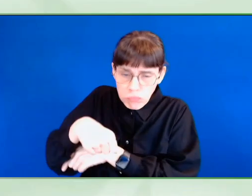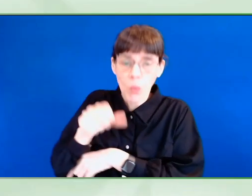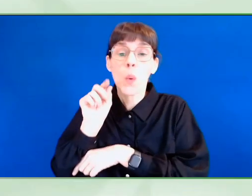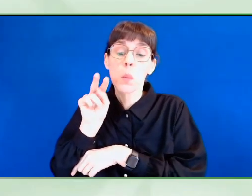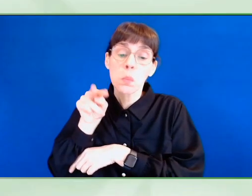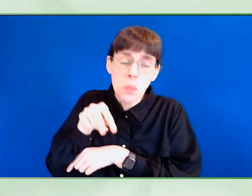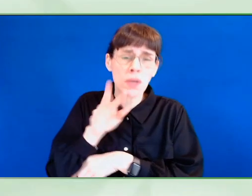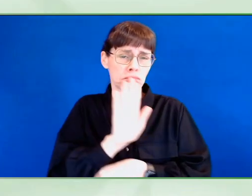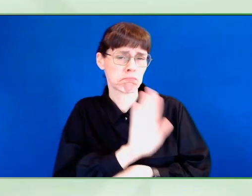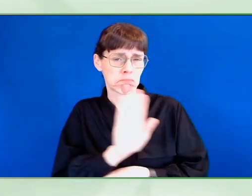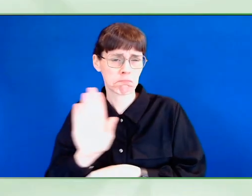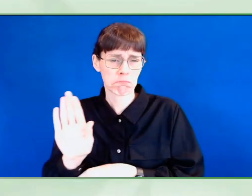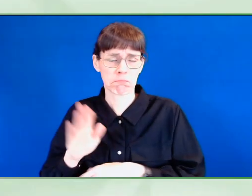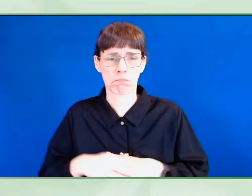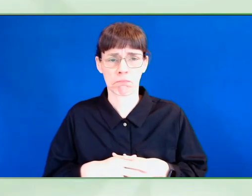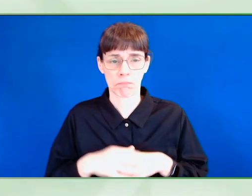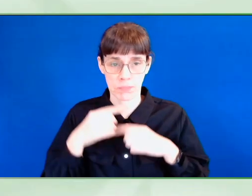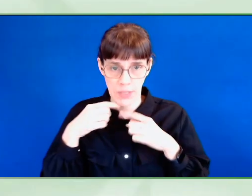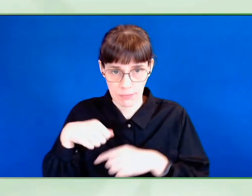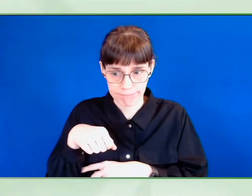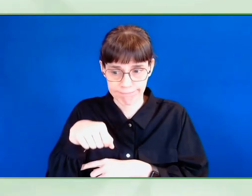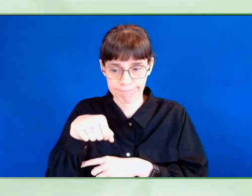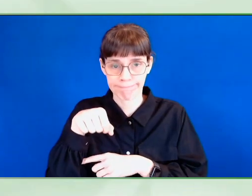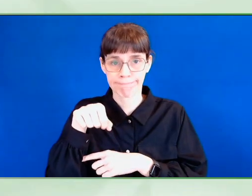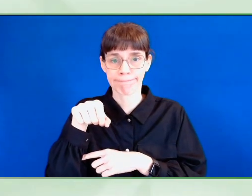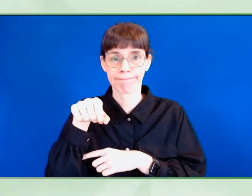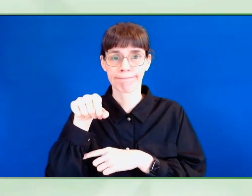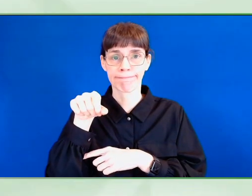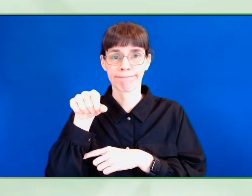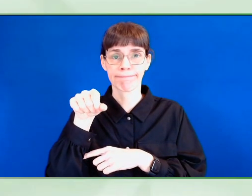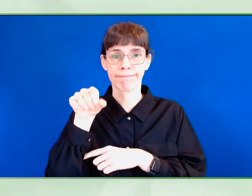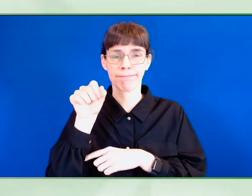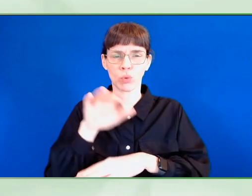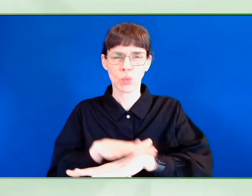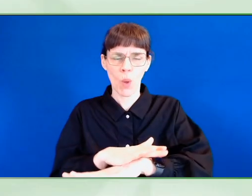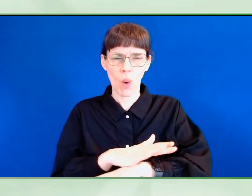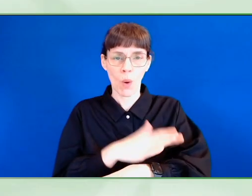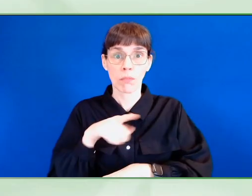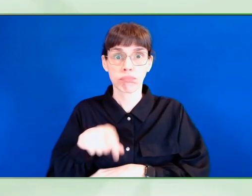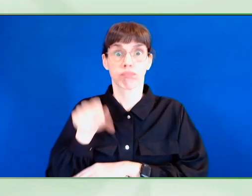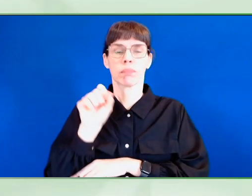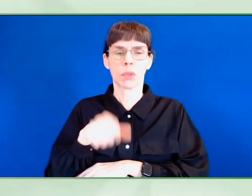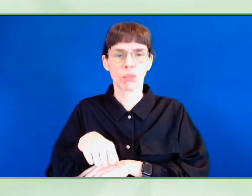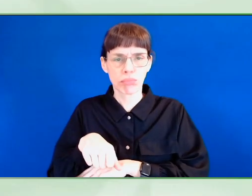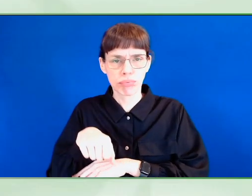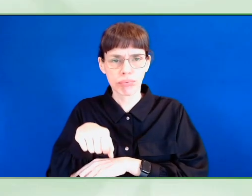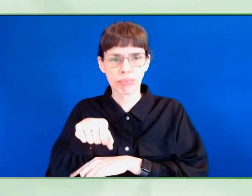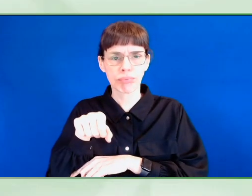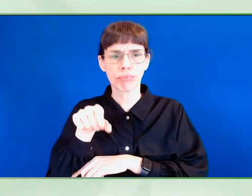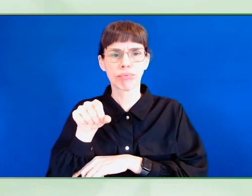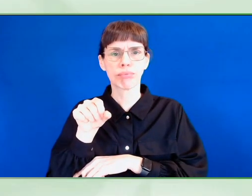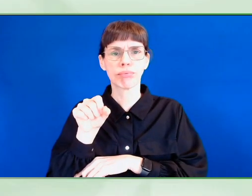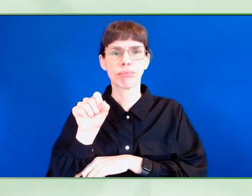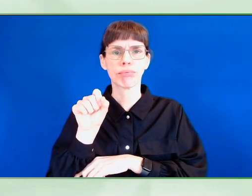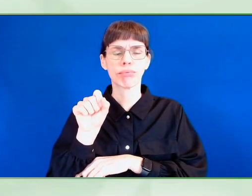chin nice and slow, rolling all the way up, vertebrae by vertebrae. Using hands on thighs to support you if it feels